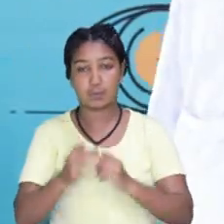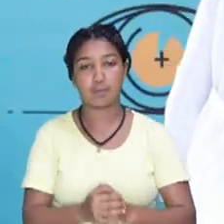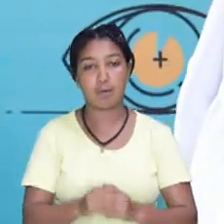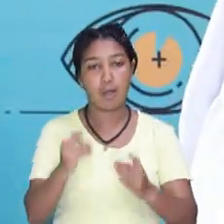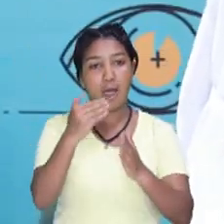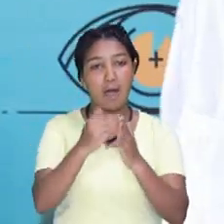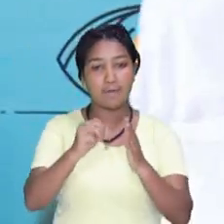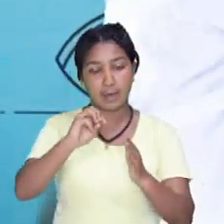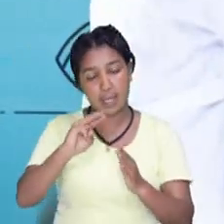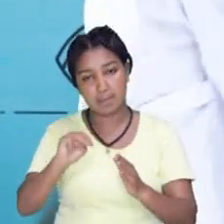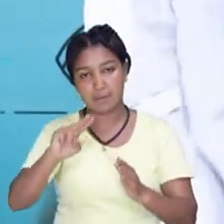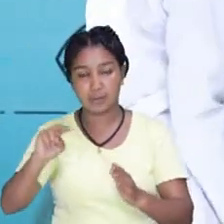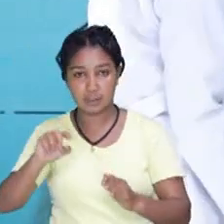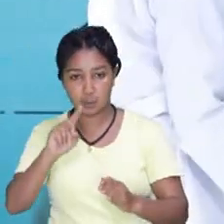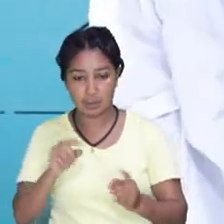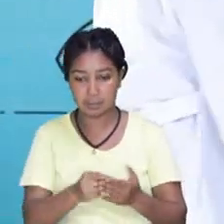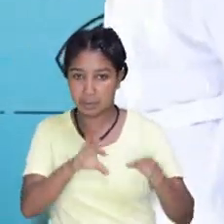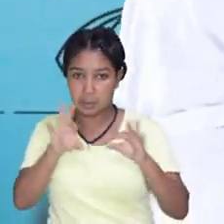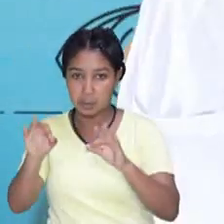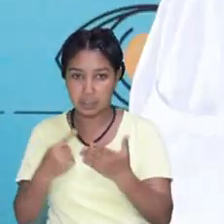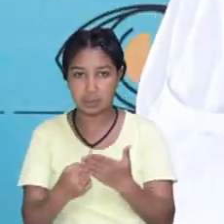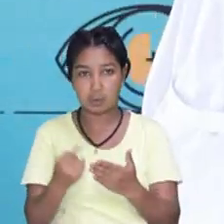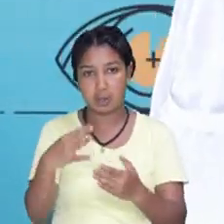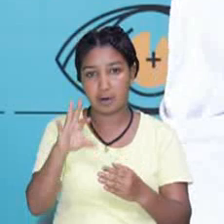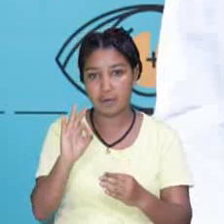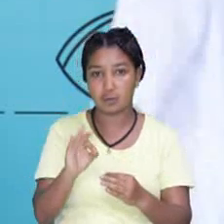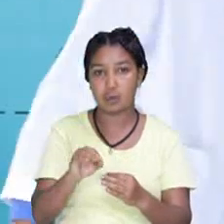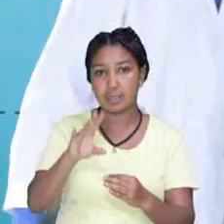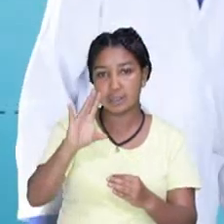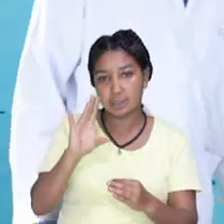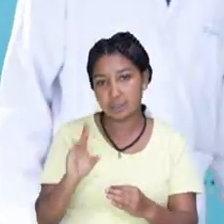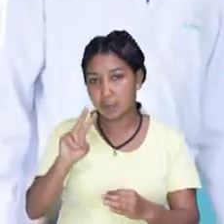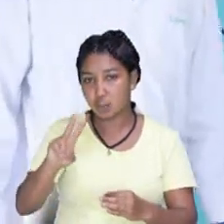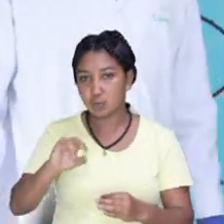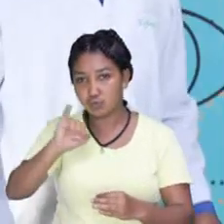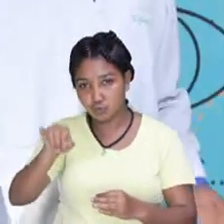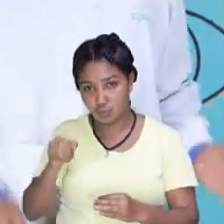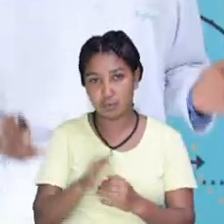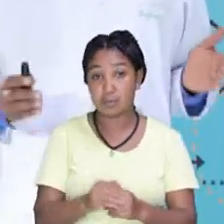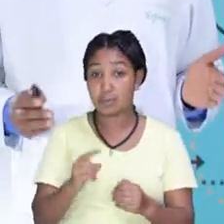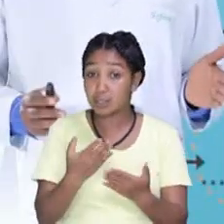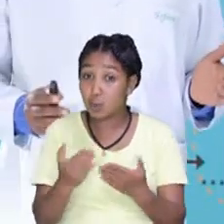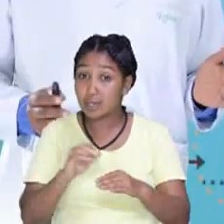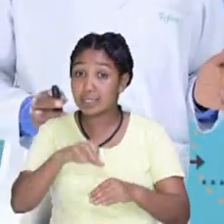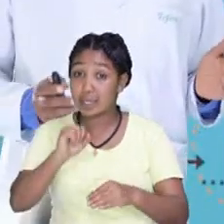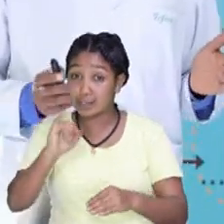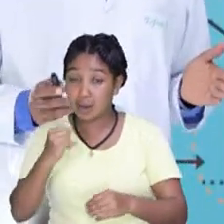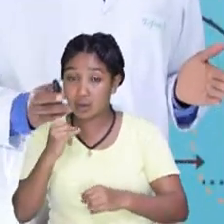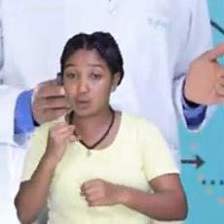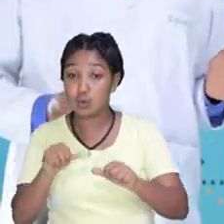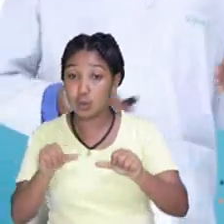equals to half mv squared. When you substitute this, you can find it to be 72 joule. By the way, the SI unit